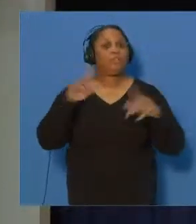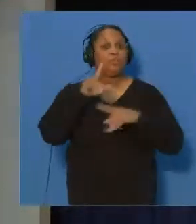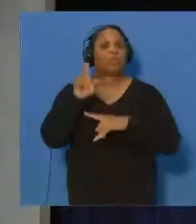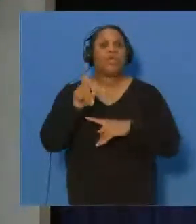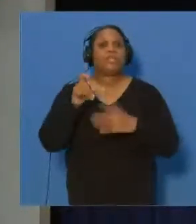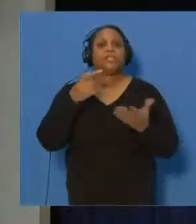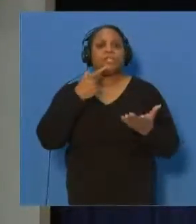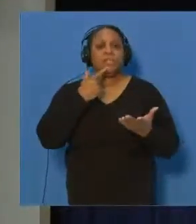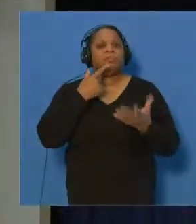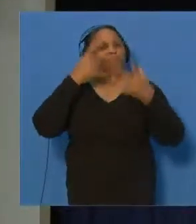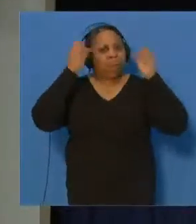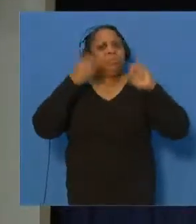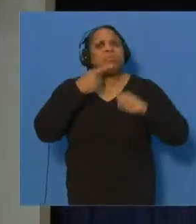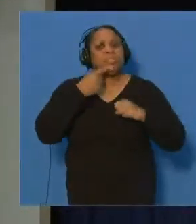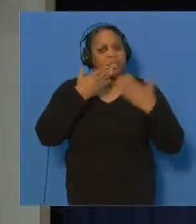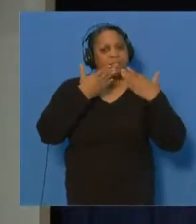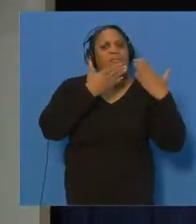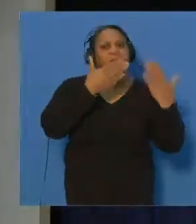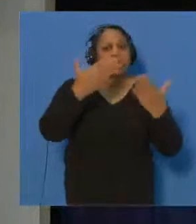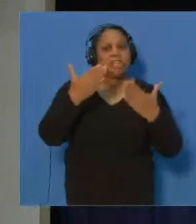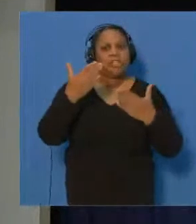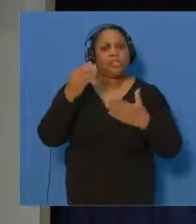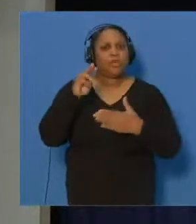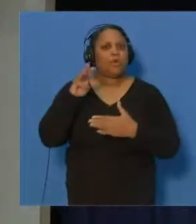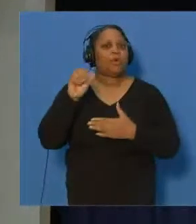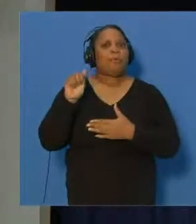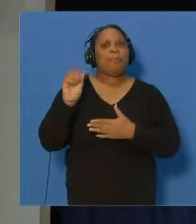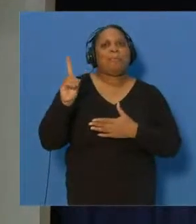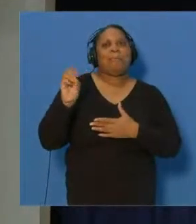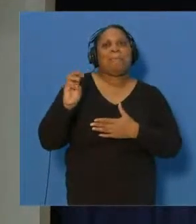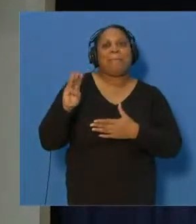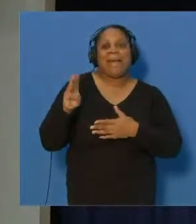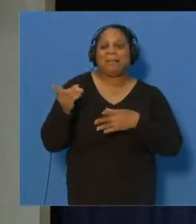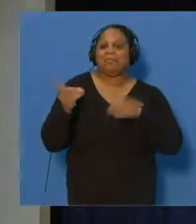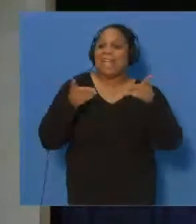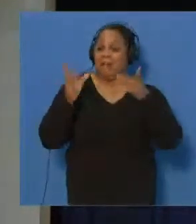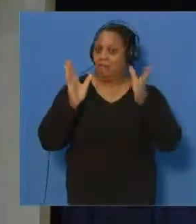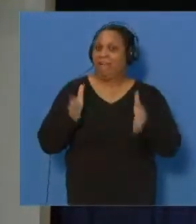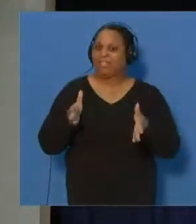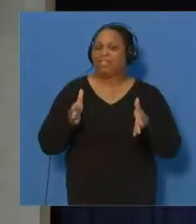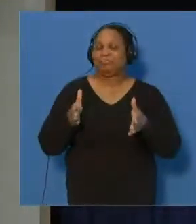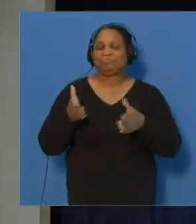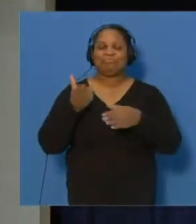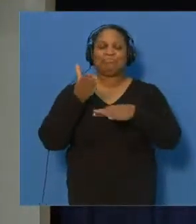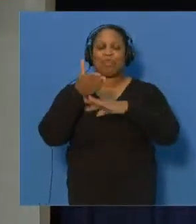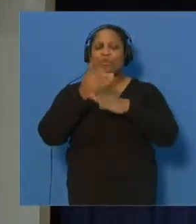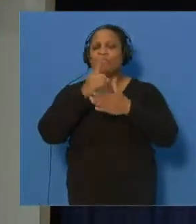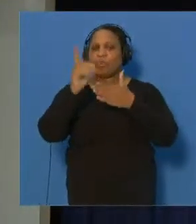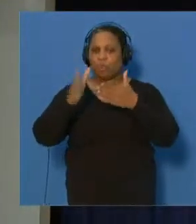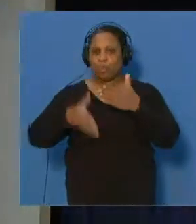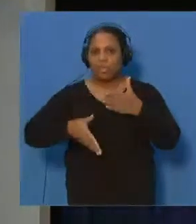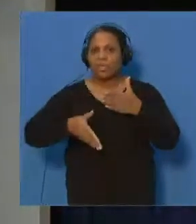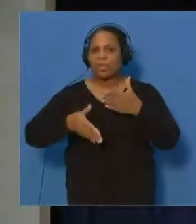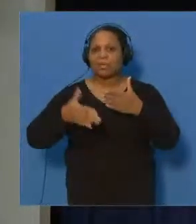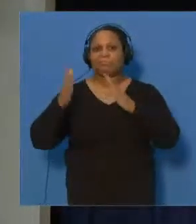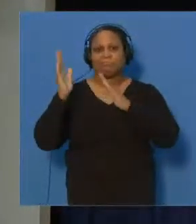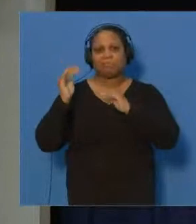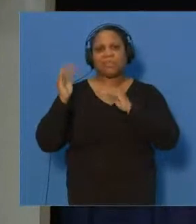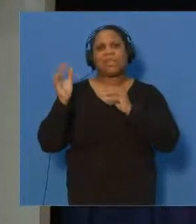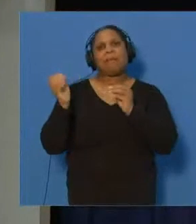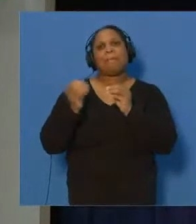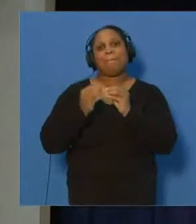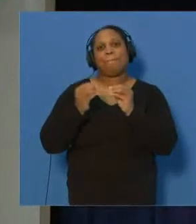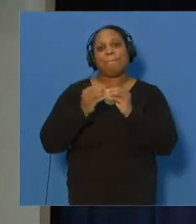Absolutely. Thank you very much, Madam Director. What I will say is that over the weekend, we are expecting that we will have